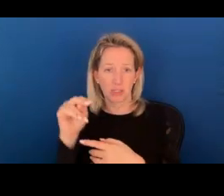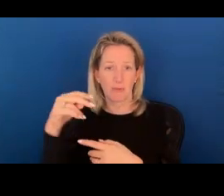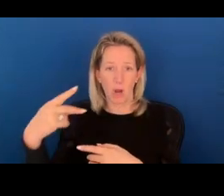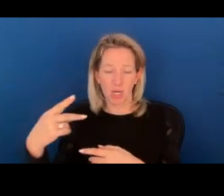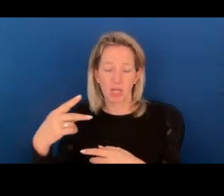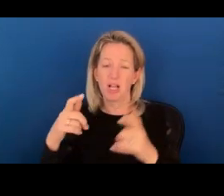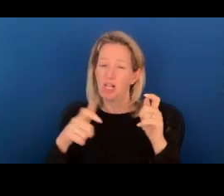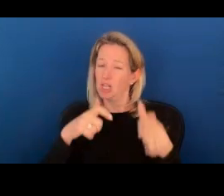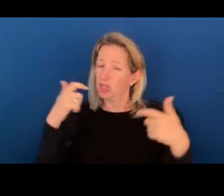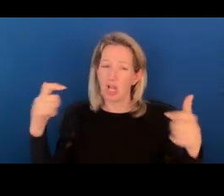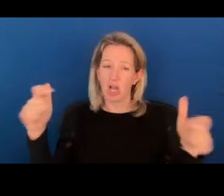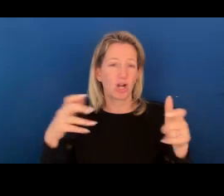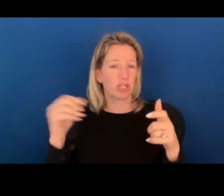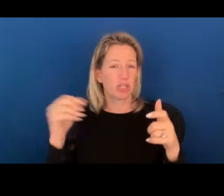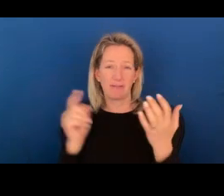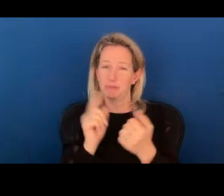please.